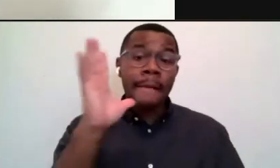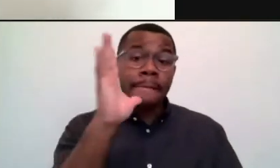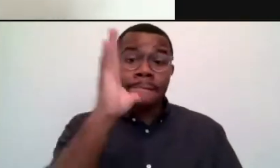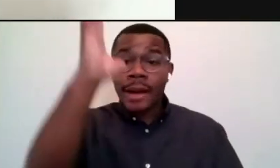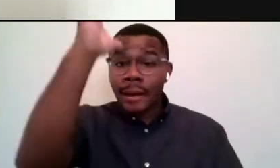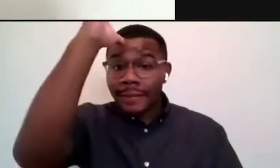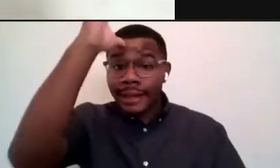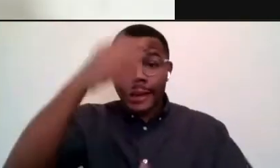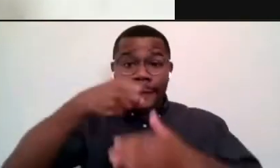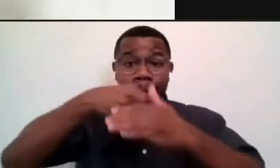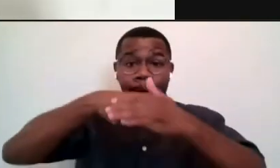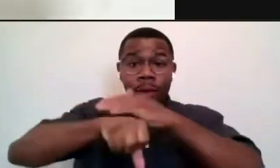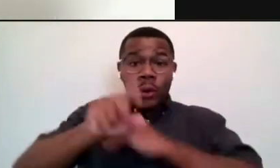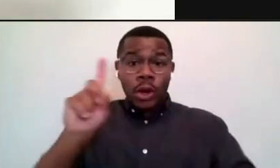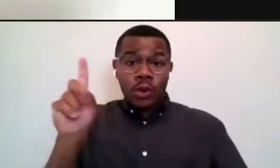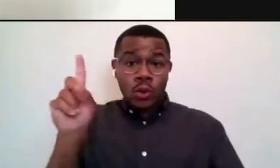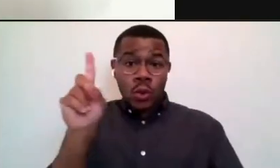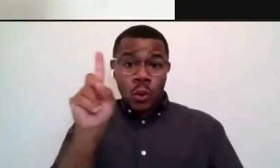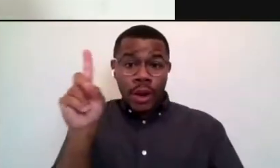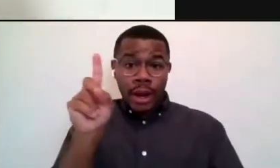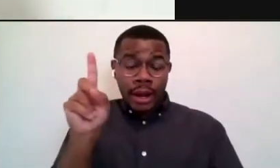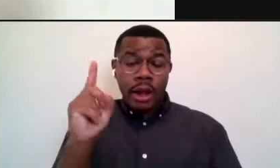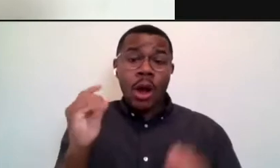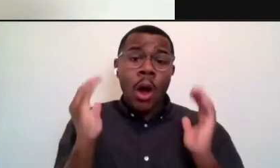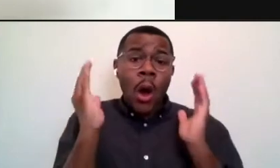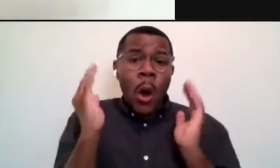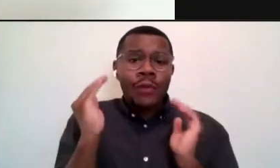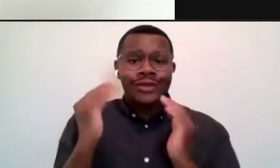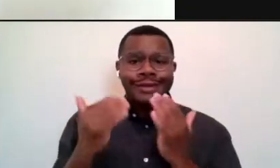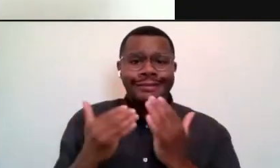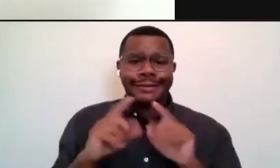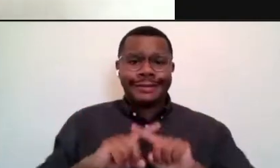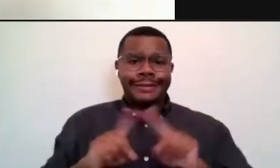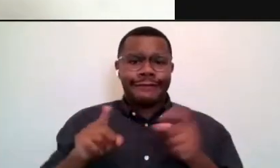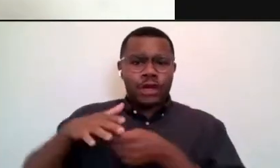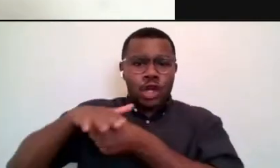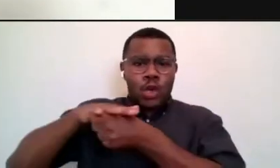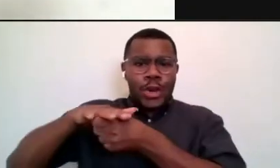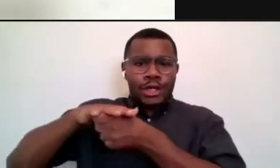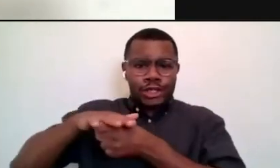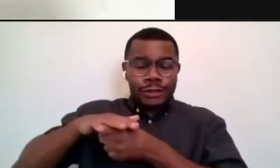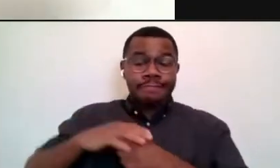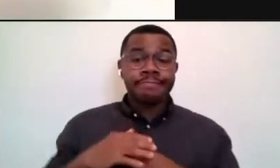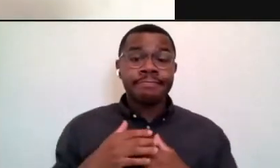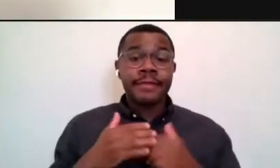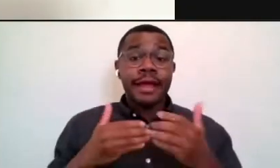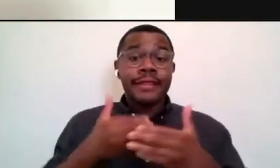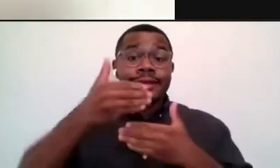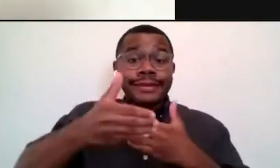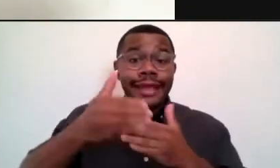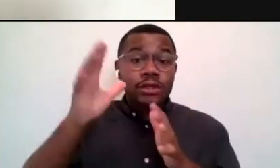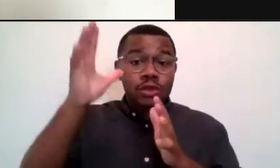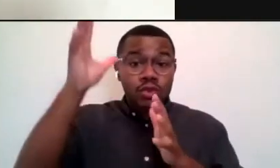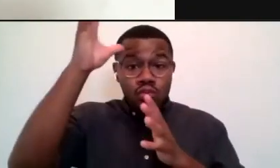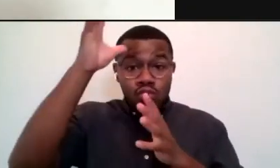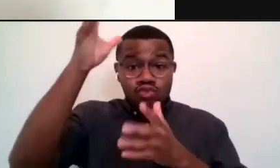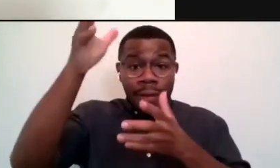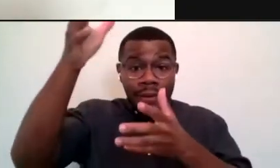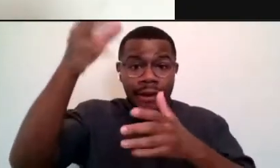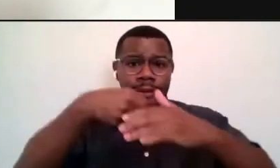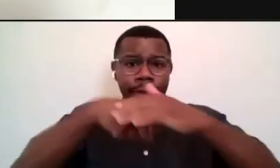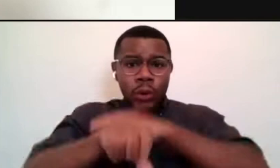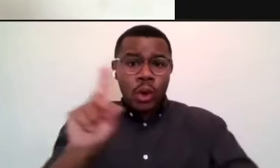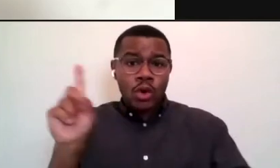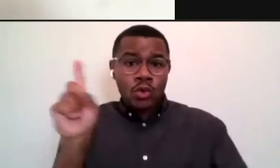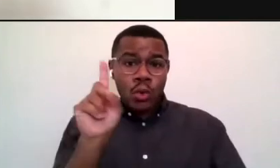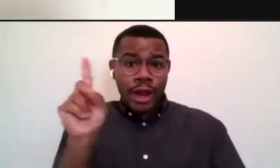move on the map. And then grandparents, and then great-grandparents. And you don't, and it's not just that. In between each little move,